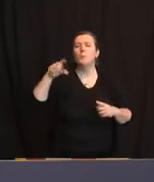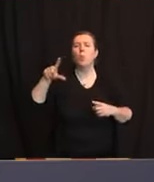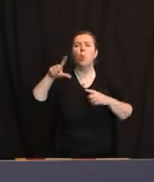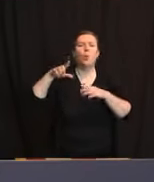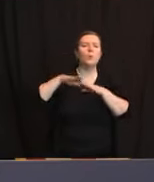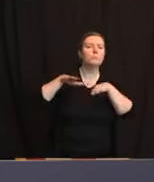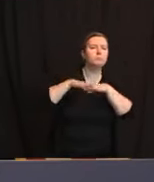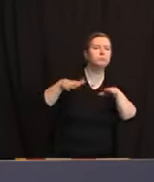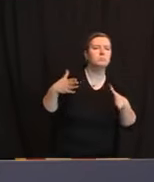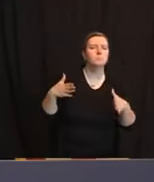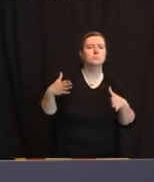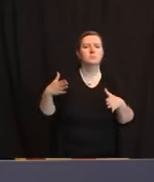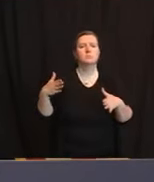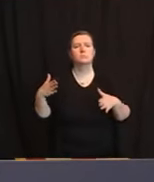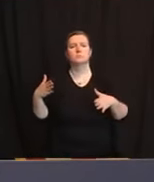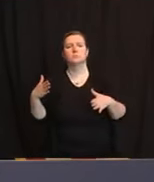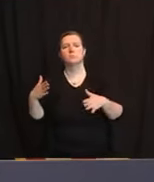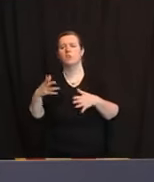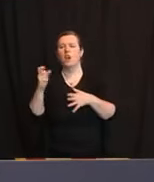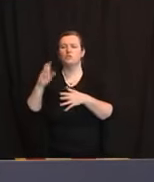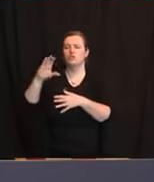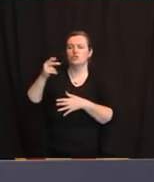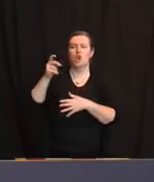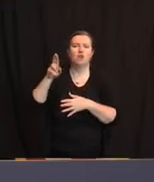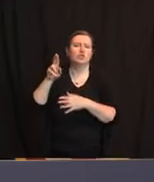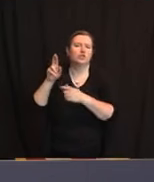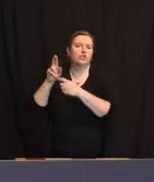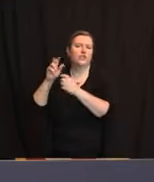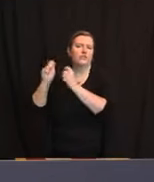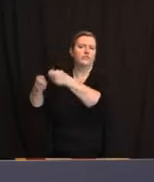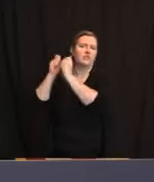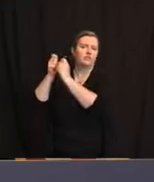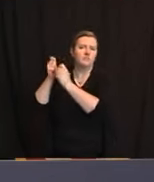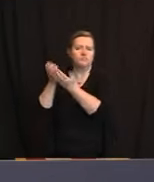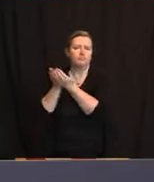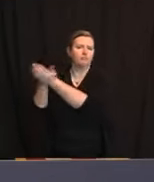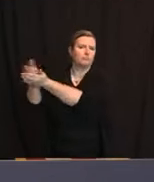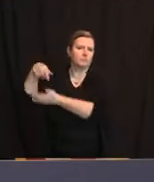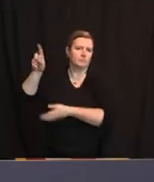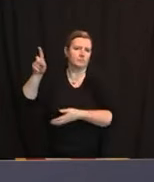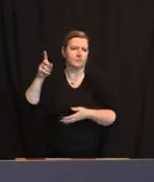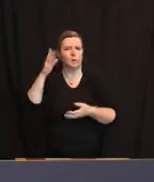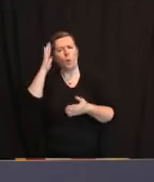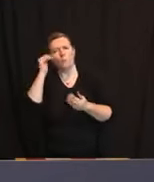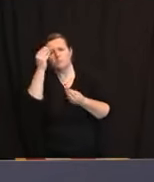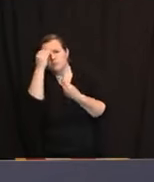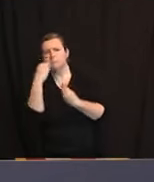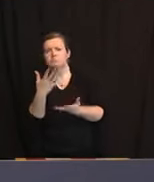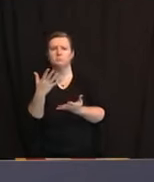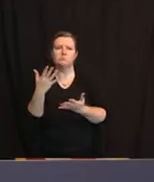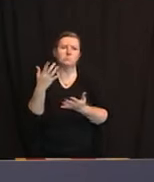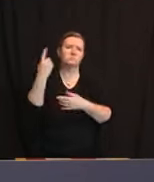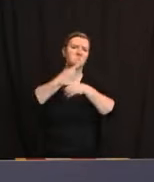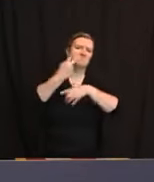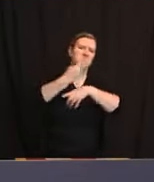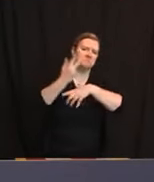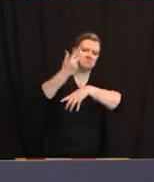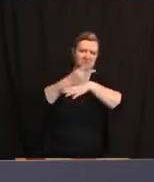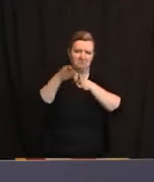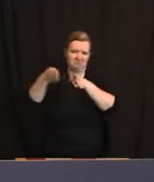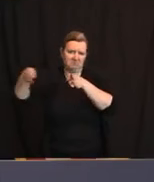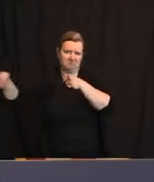within the next couple of days or so. So please bear with us. If you've got questions about that, just give us another day or two and we'll get back to you on